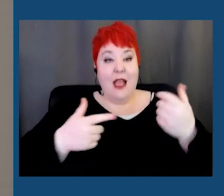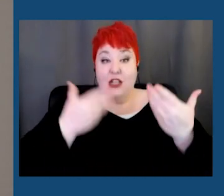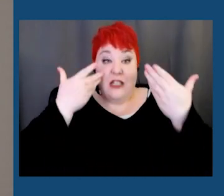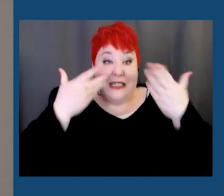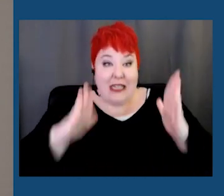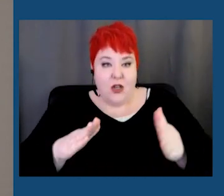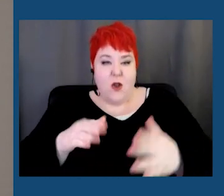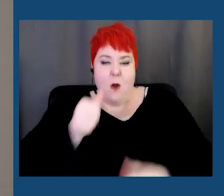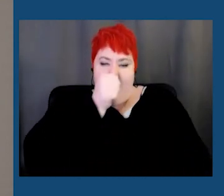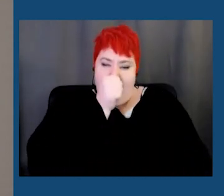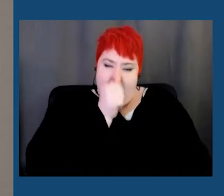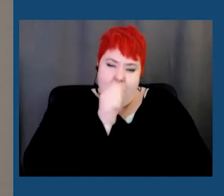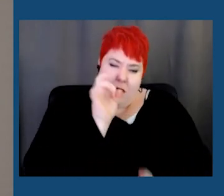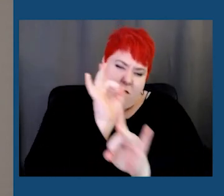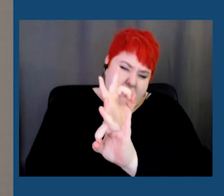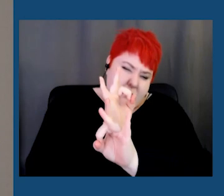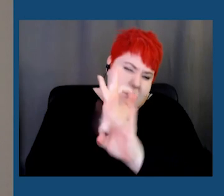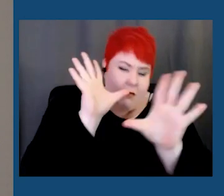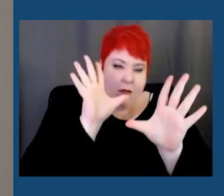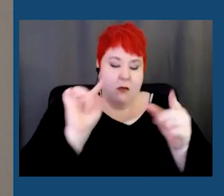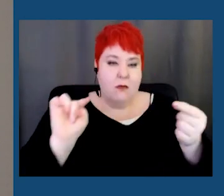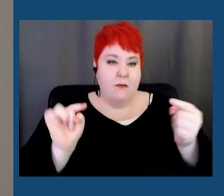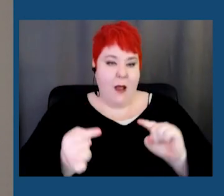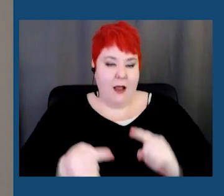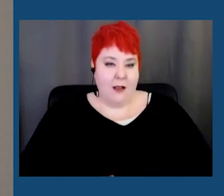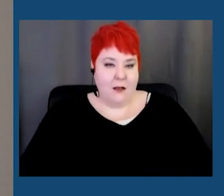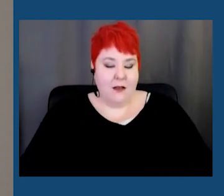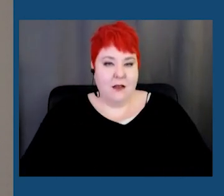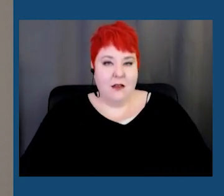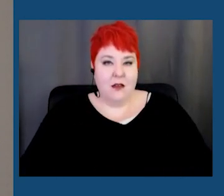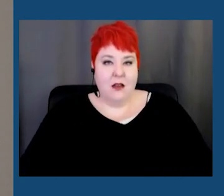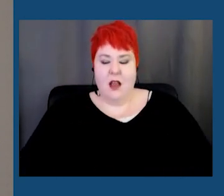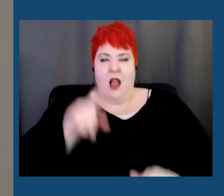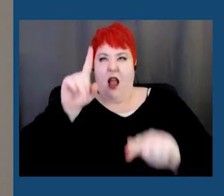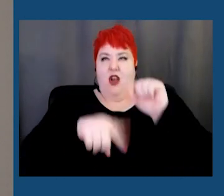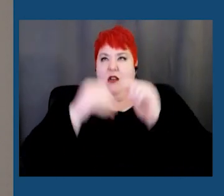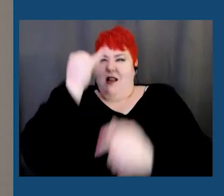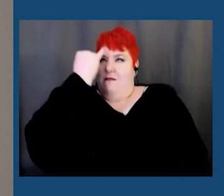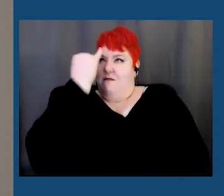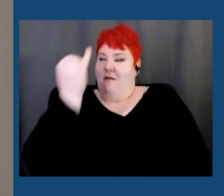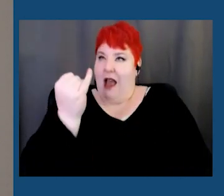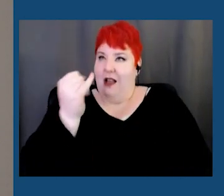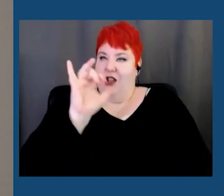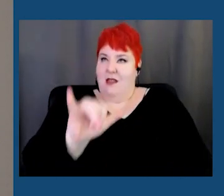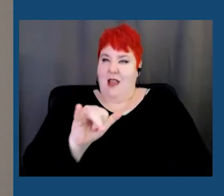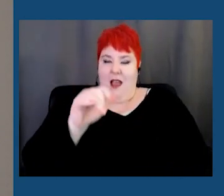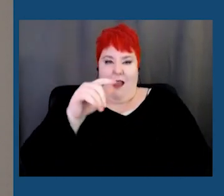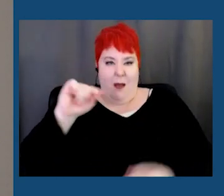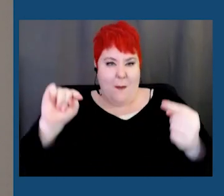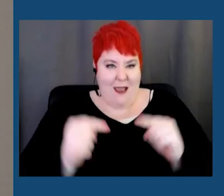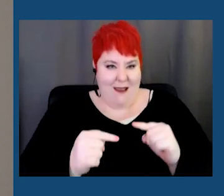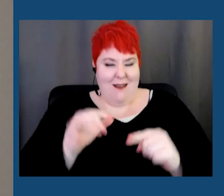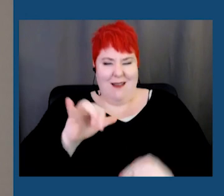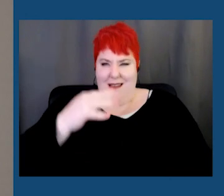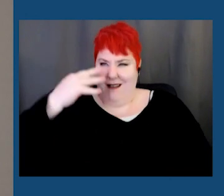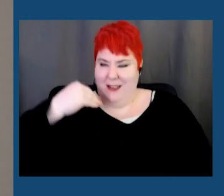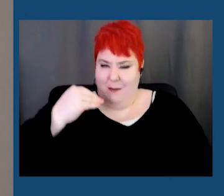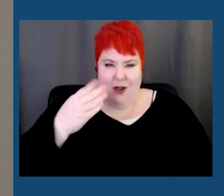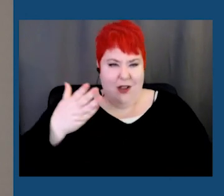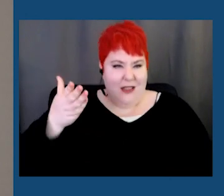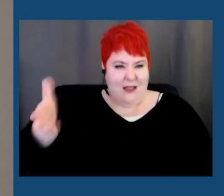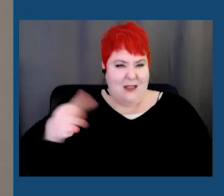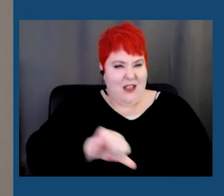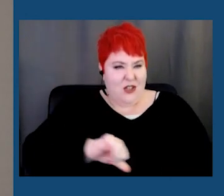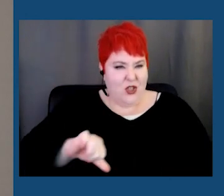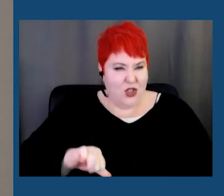much. I couldn't fathom the trauma she must have been feeling and experienced in that surgery room. In